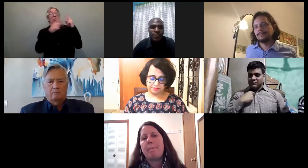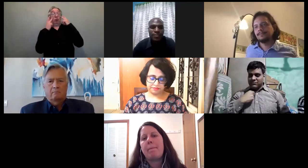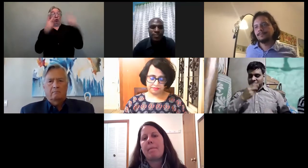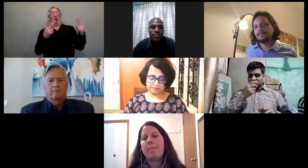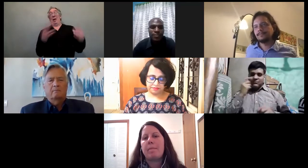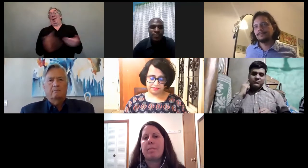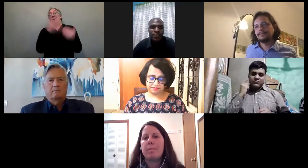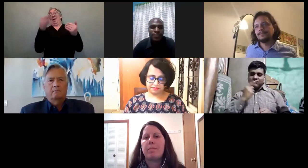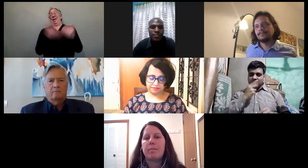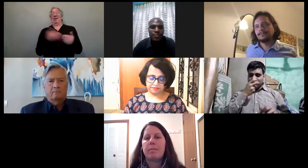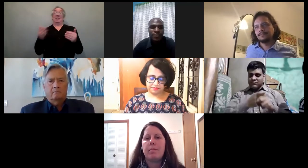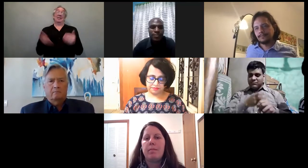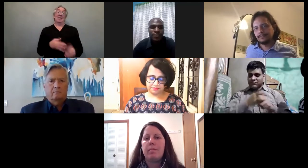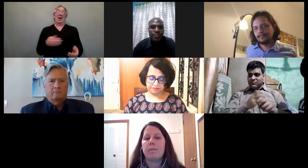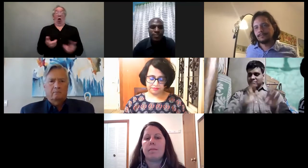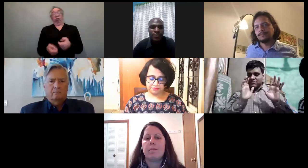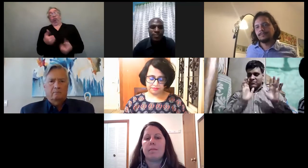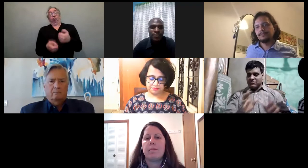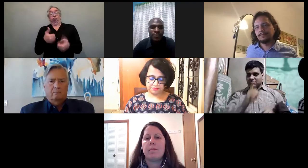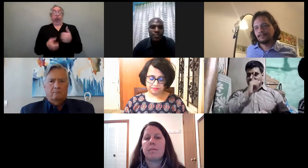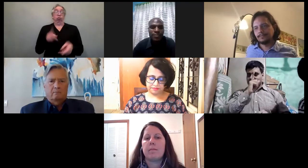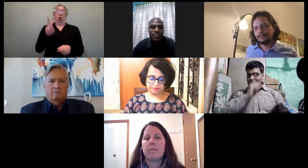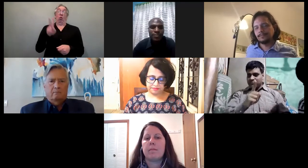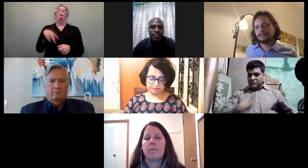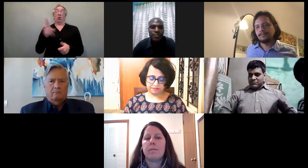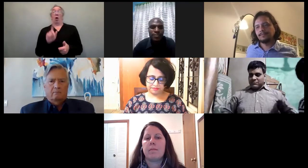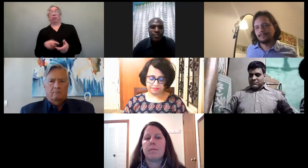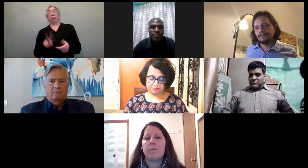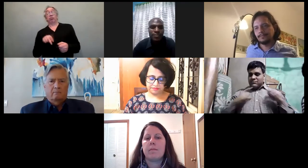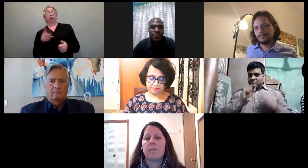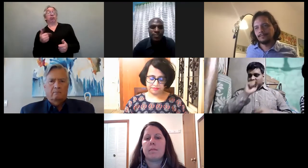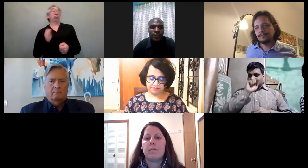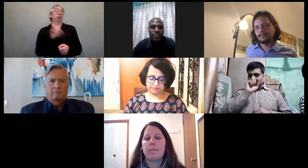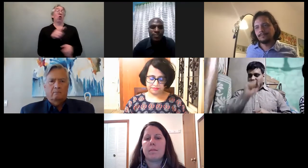check the text messages on WhatsApp, on the mobile phones.